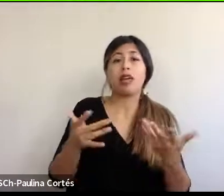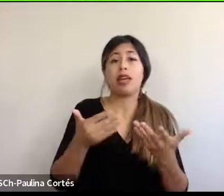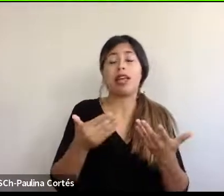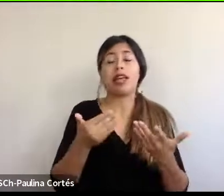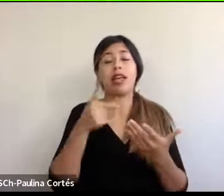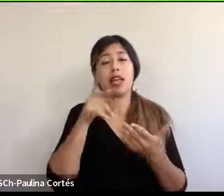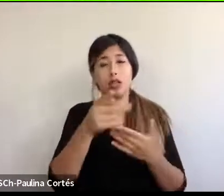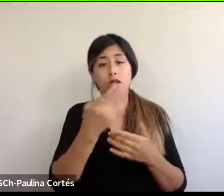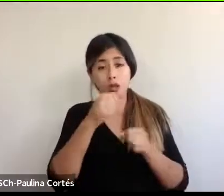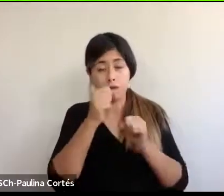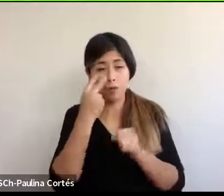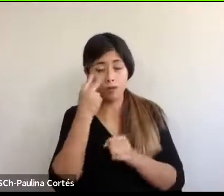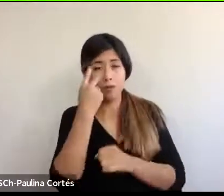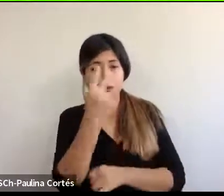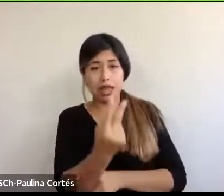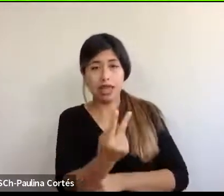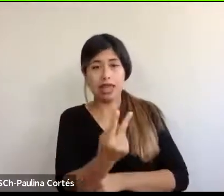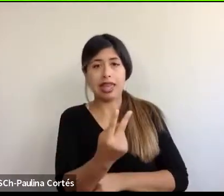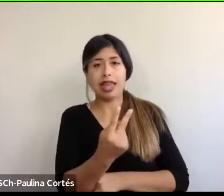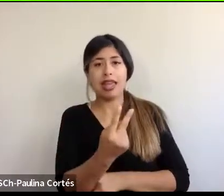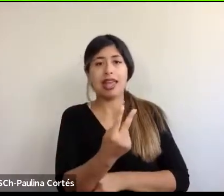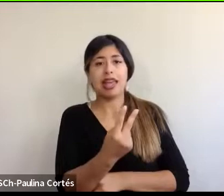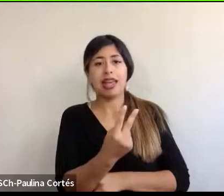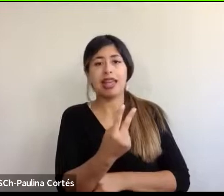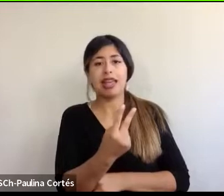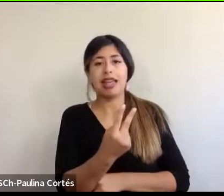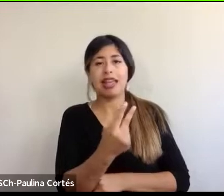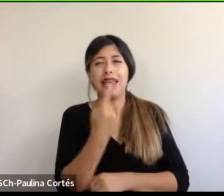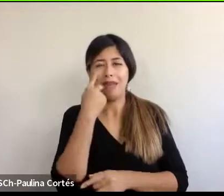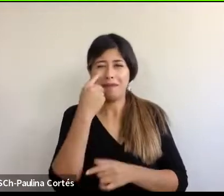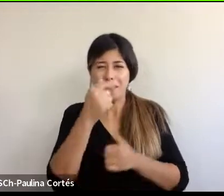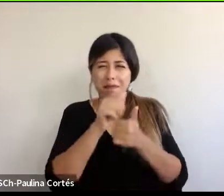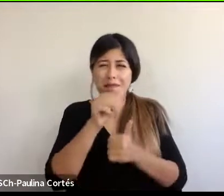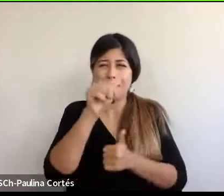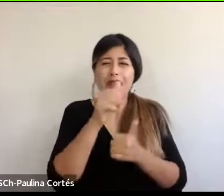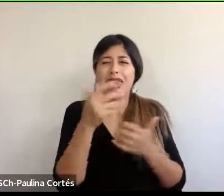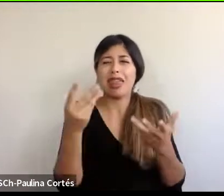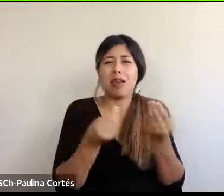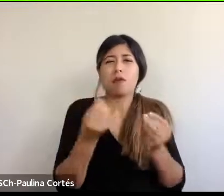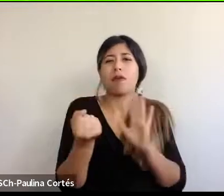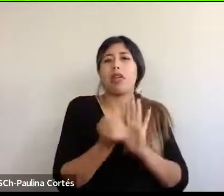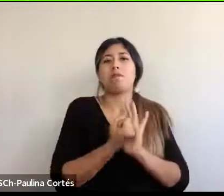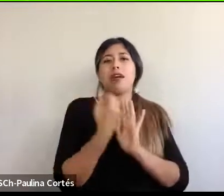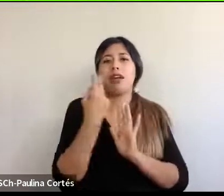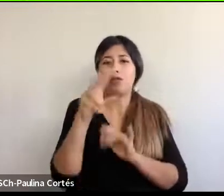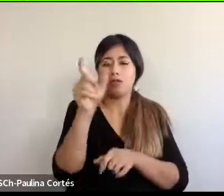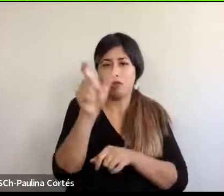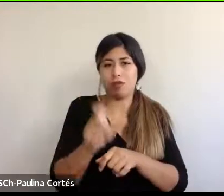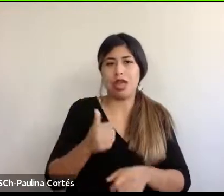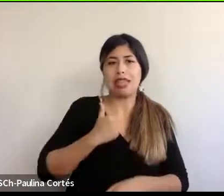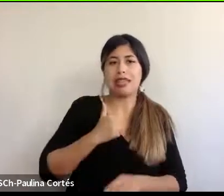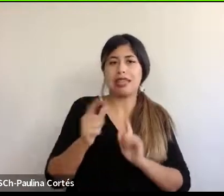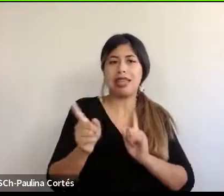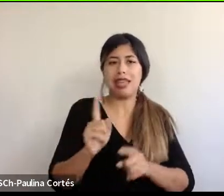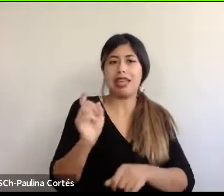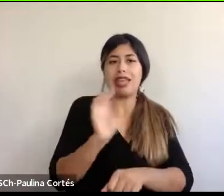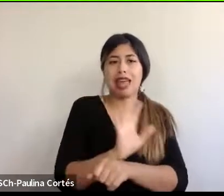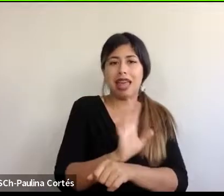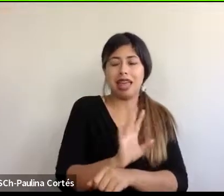filmmakers with their rough cuts to people in the industry who can help them along financially or in any other way with their